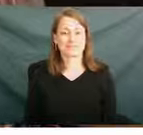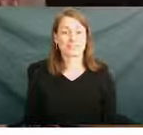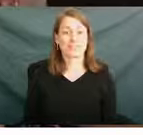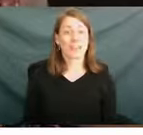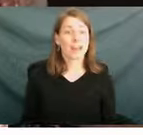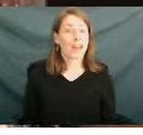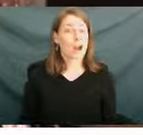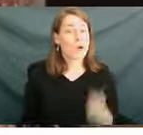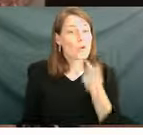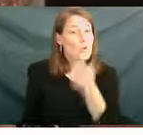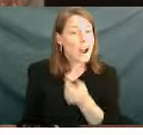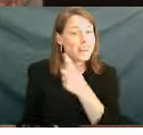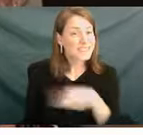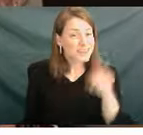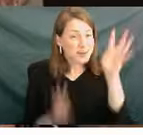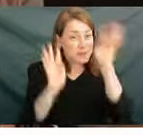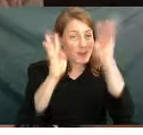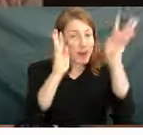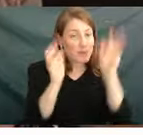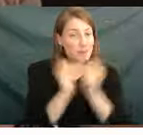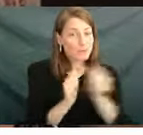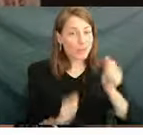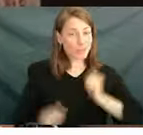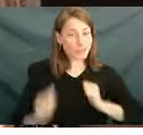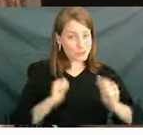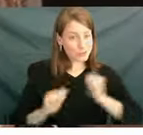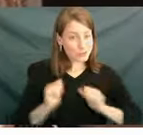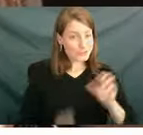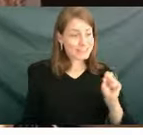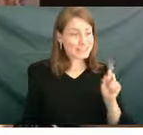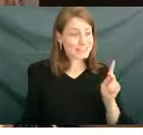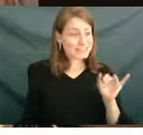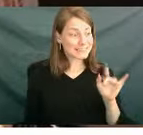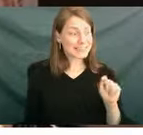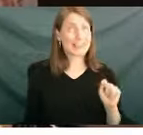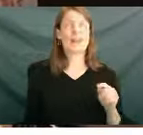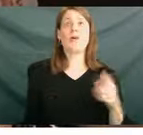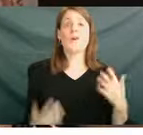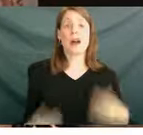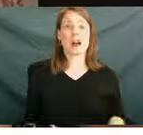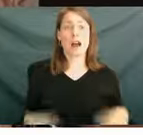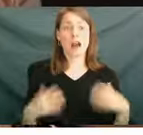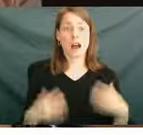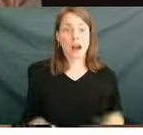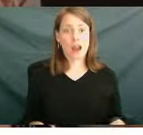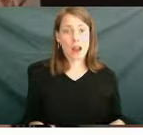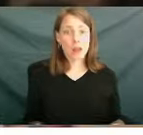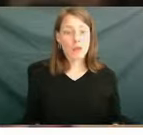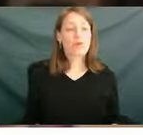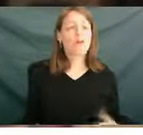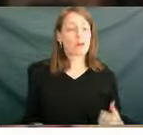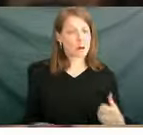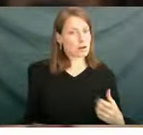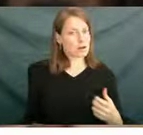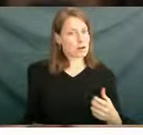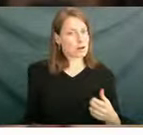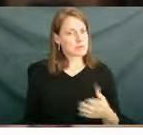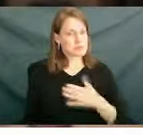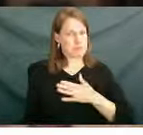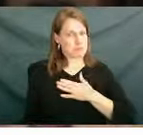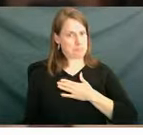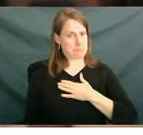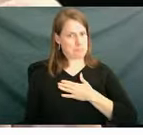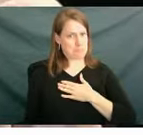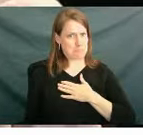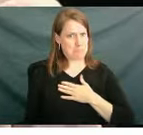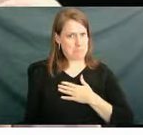really that my stomach had sunk and it was a horrible situation, but that's exactly what they were meant to recreate because that's exactly how